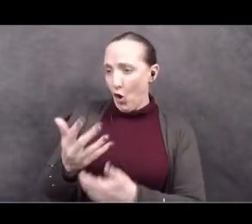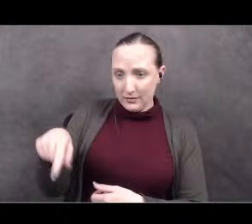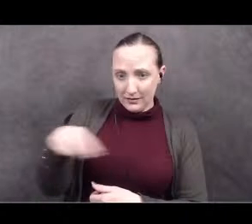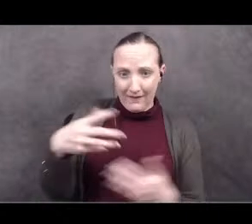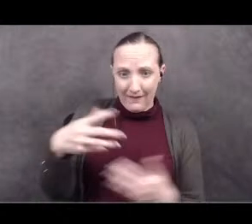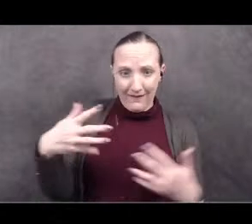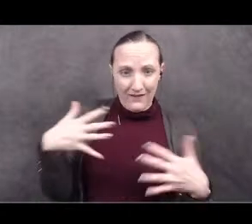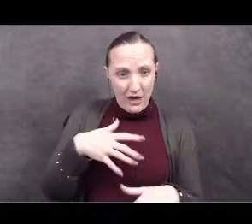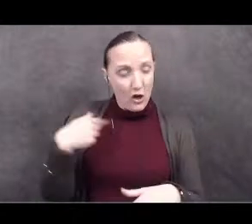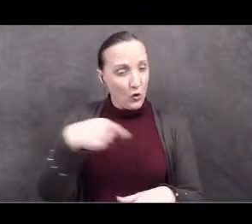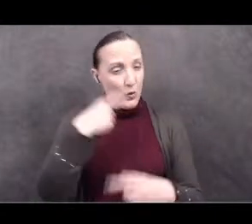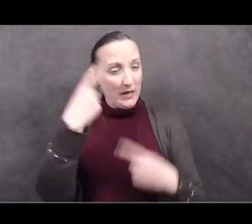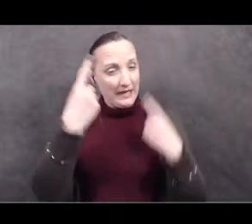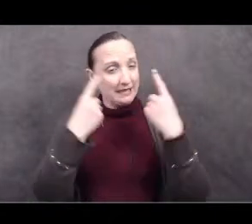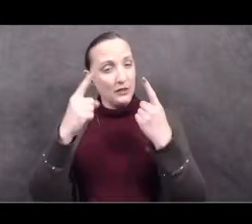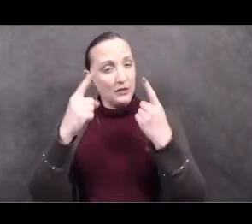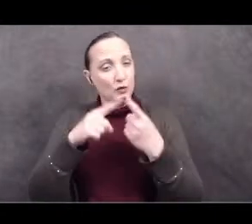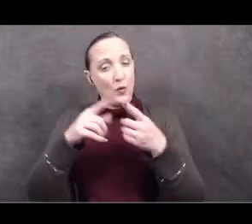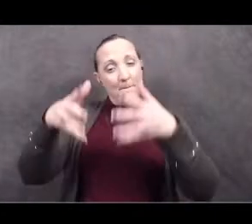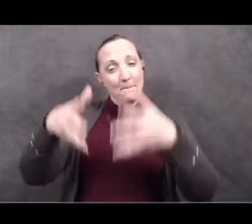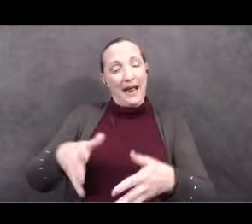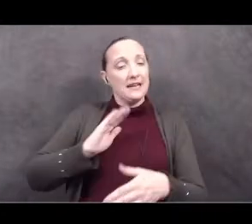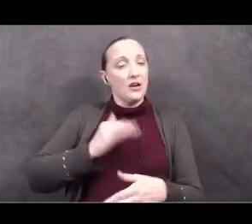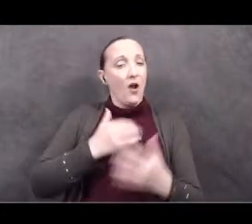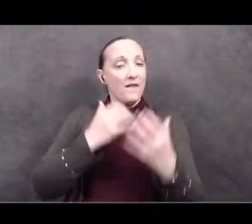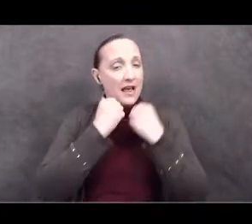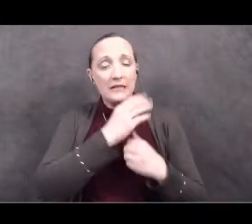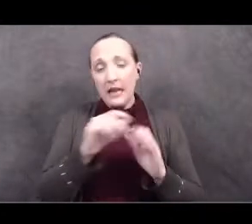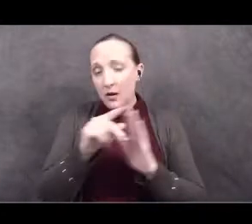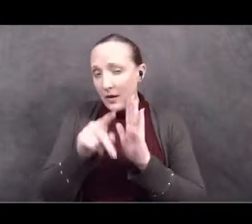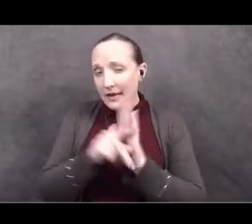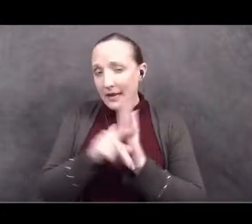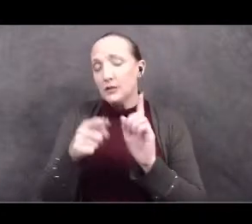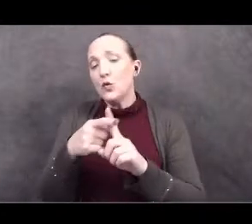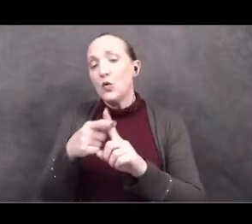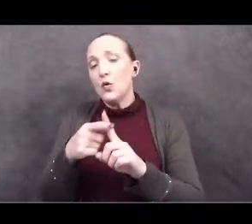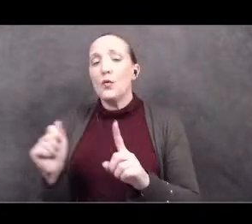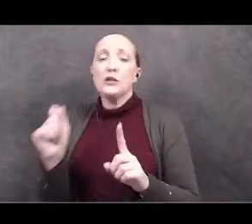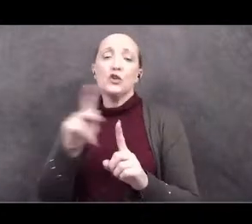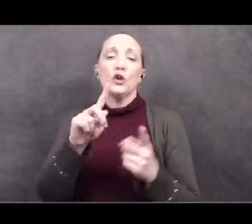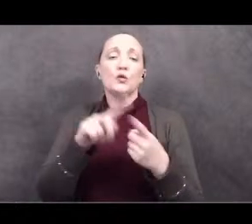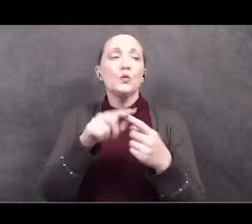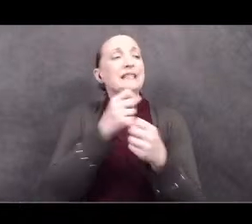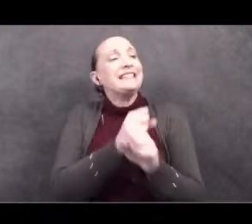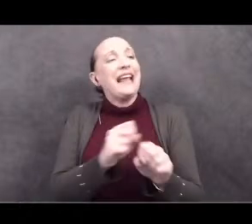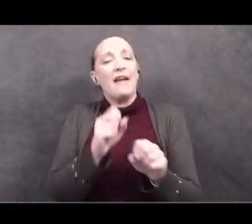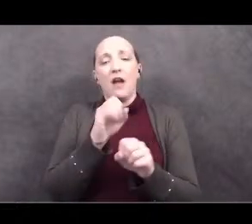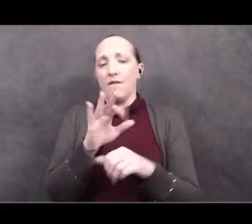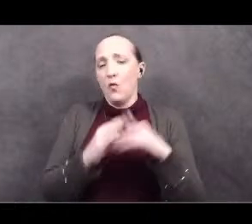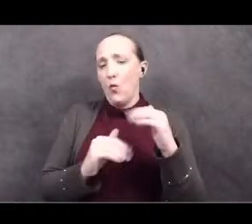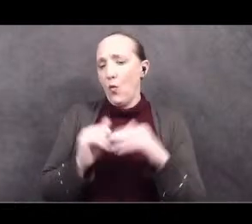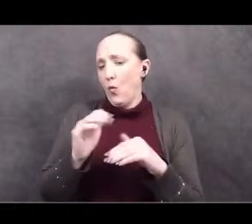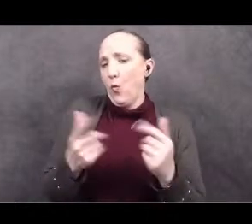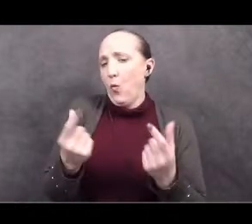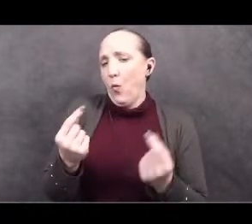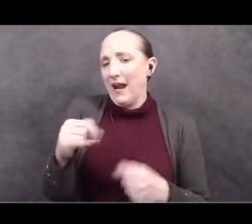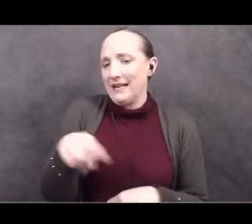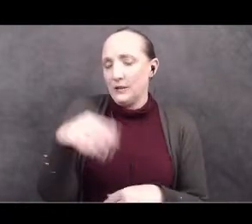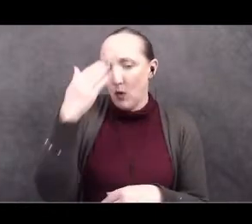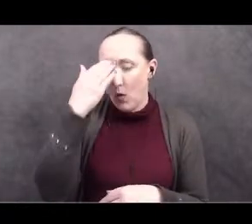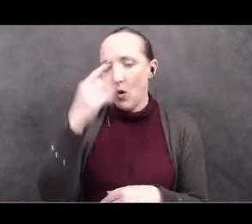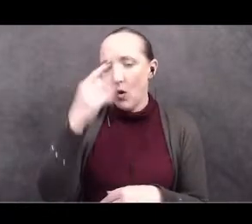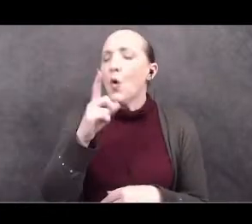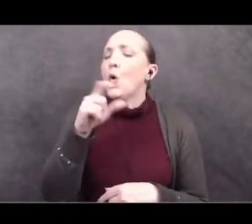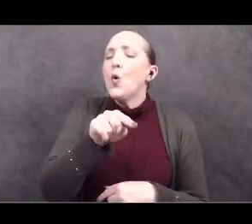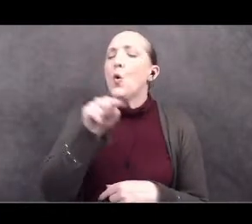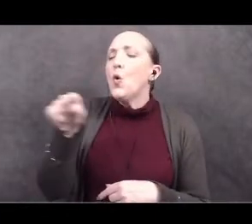values and principles in order to return to the safety of what is known we must ask who is silence when we abandon our courage and